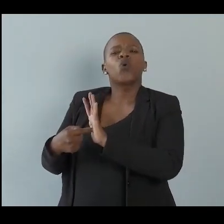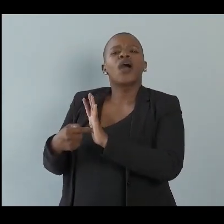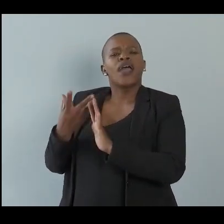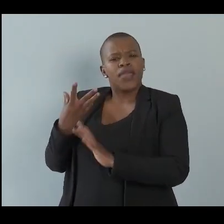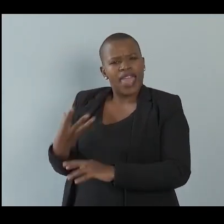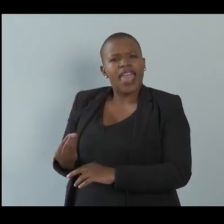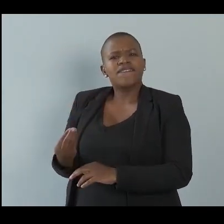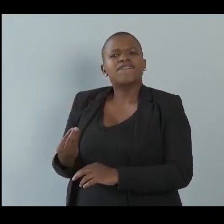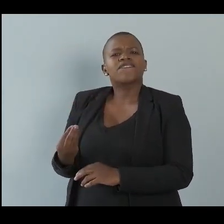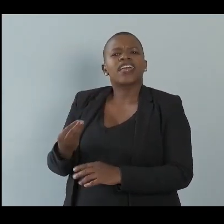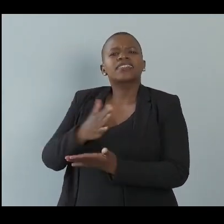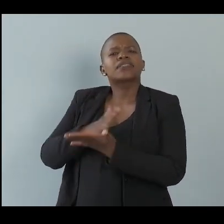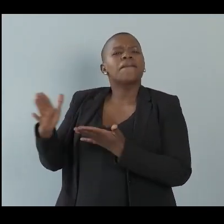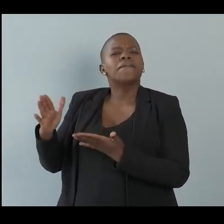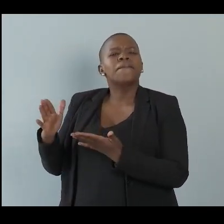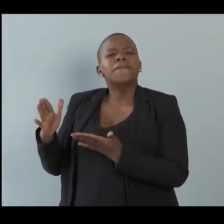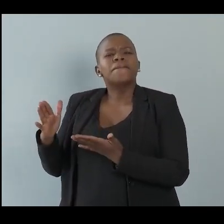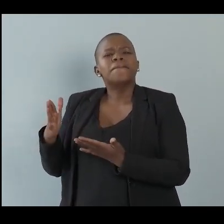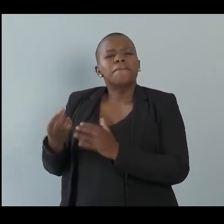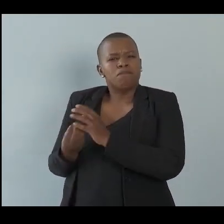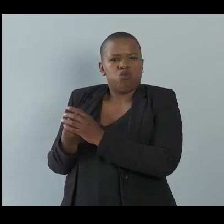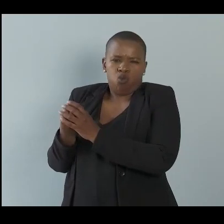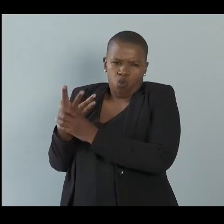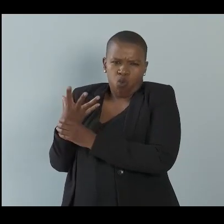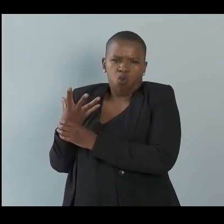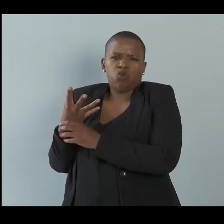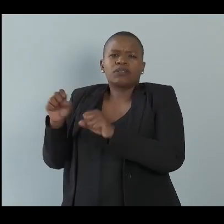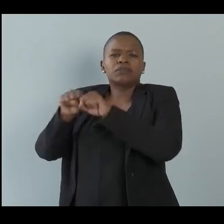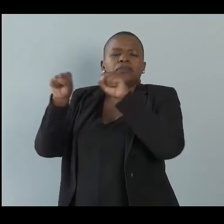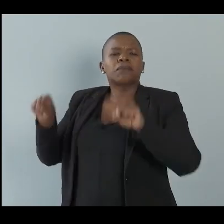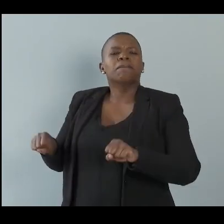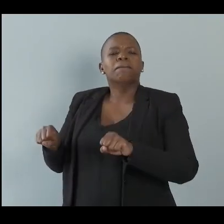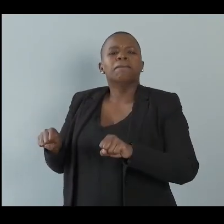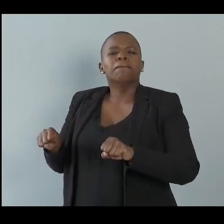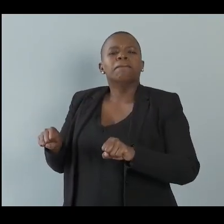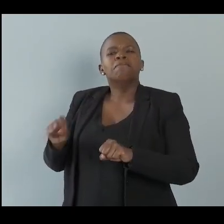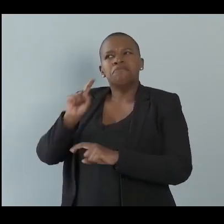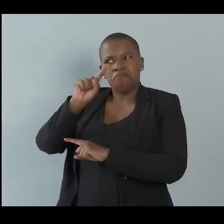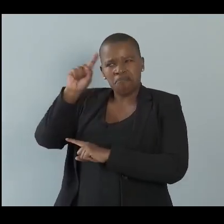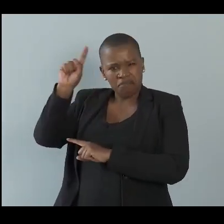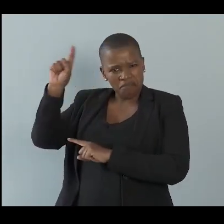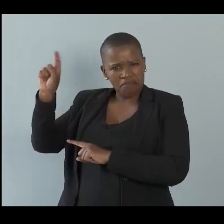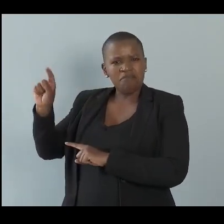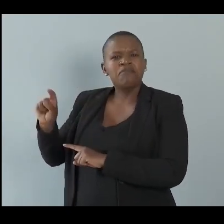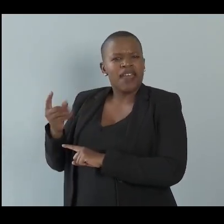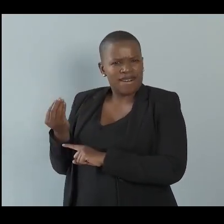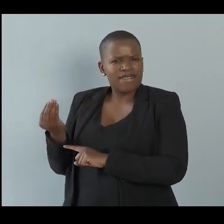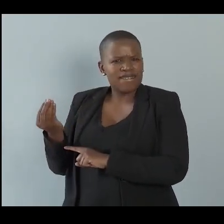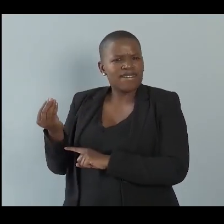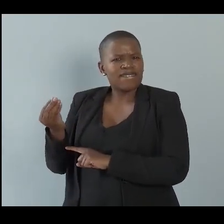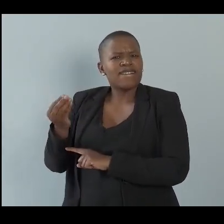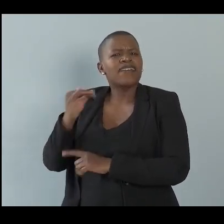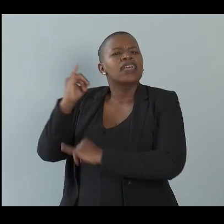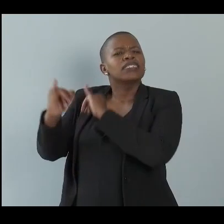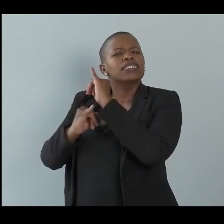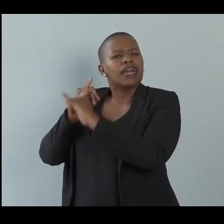into some of the organic growth initiatives and systems investments that Carl just referred to. We do have an appetite for international acquisition. I